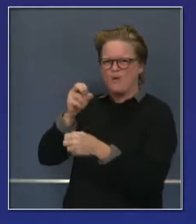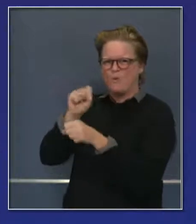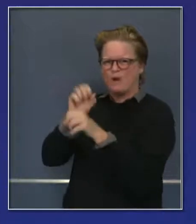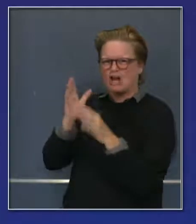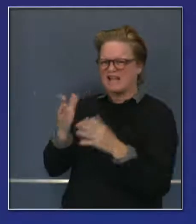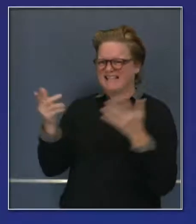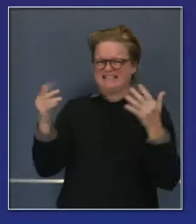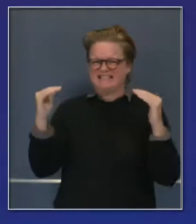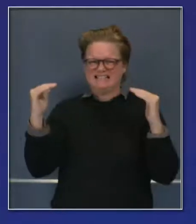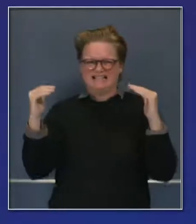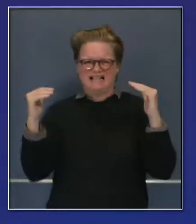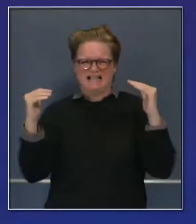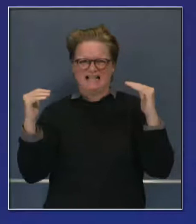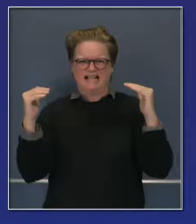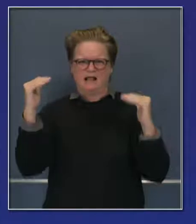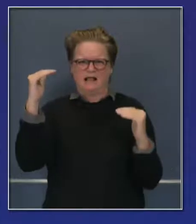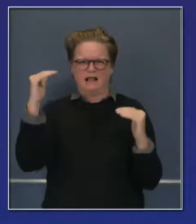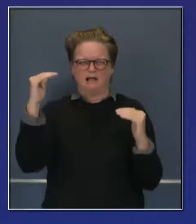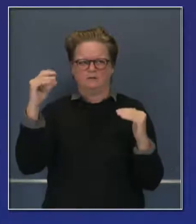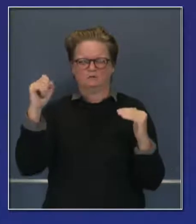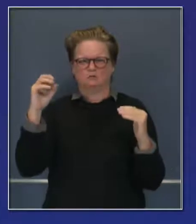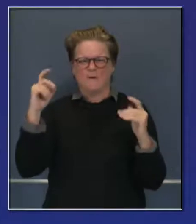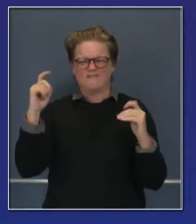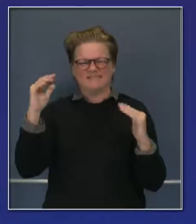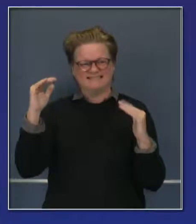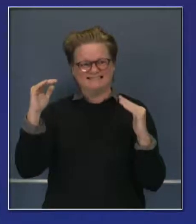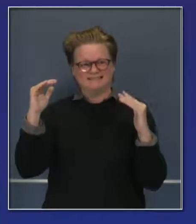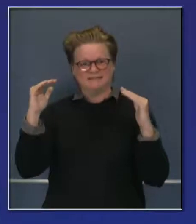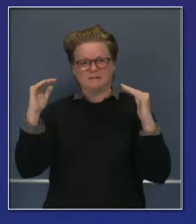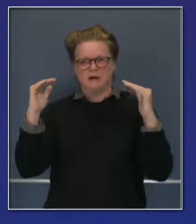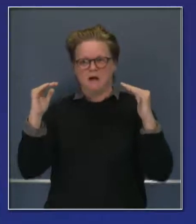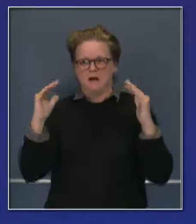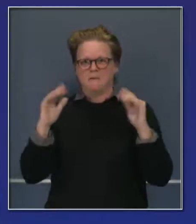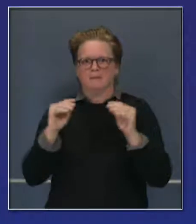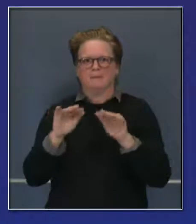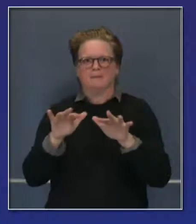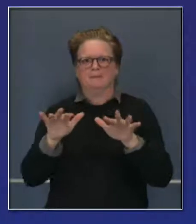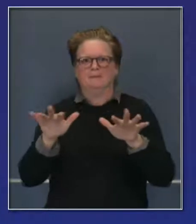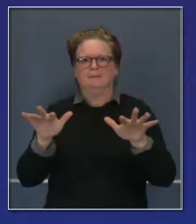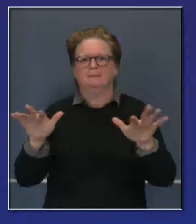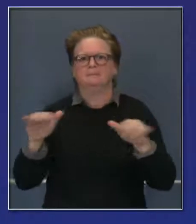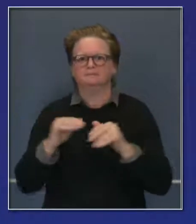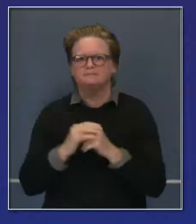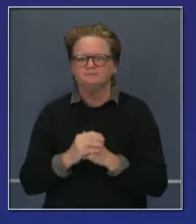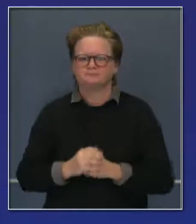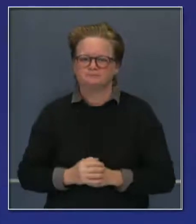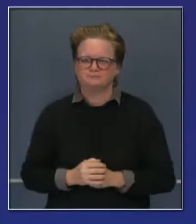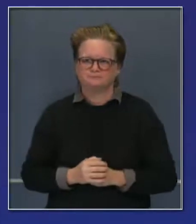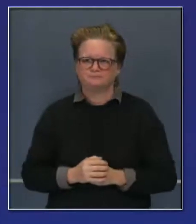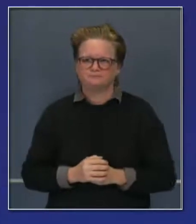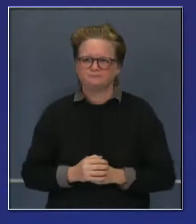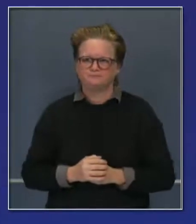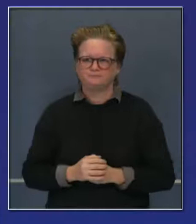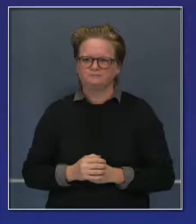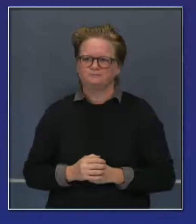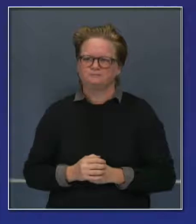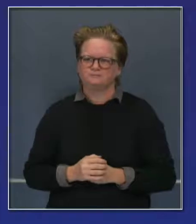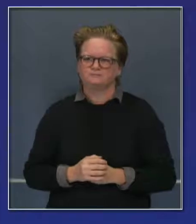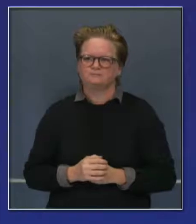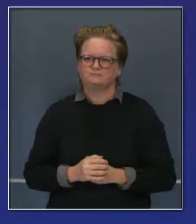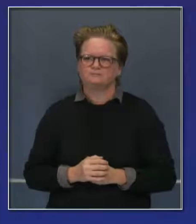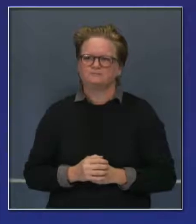vaccines. And I certainly am. I'm not trying to take away any of that. I'm just trying to be honest with you and forthright